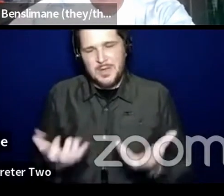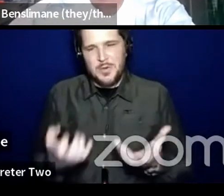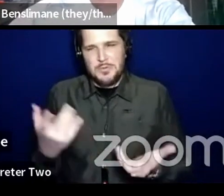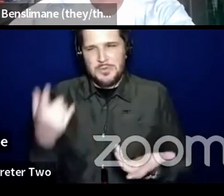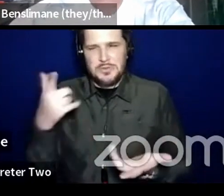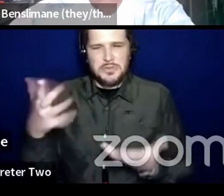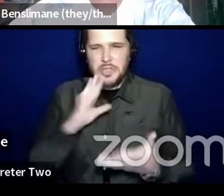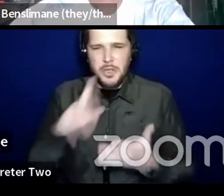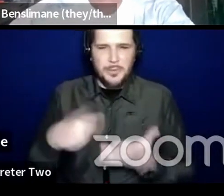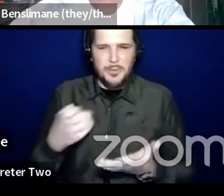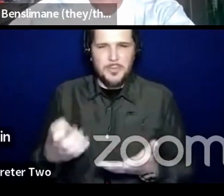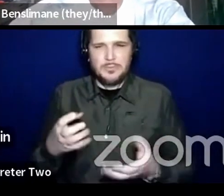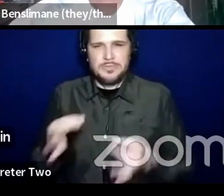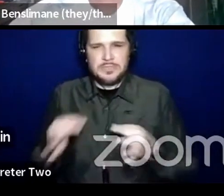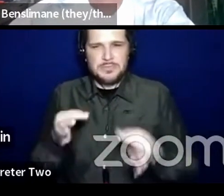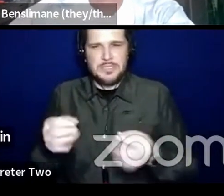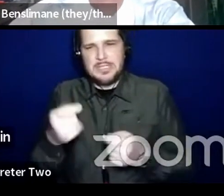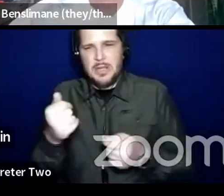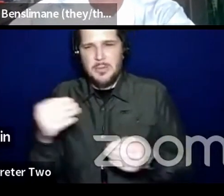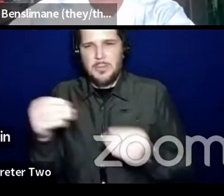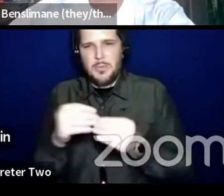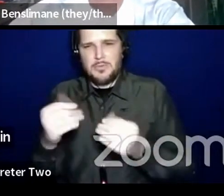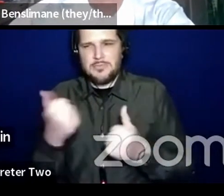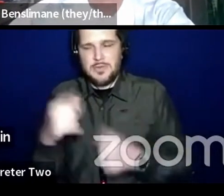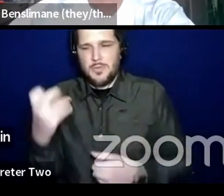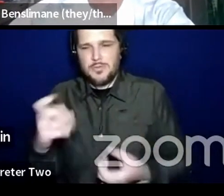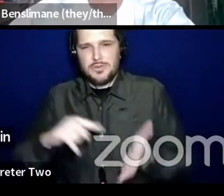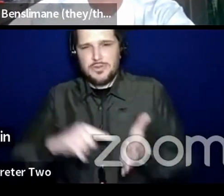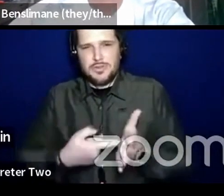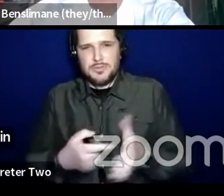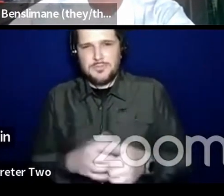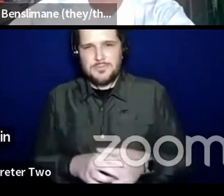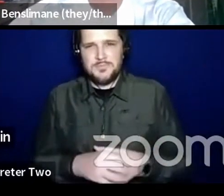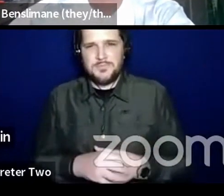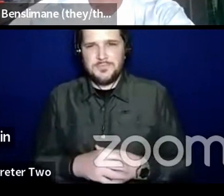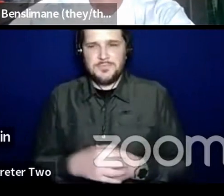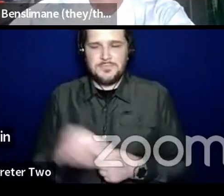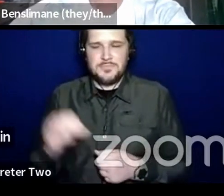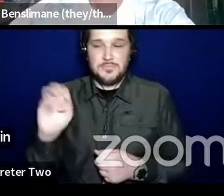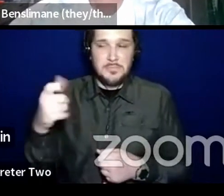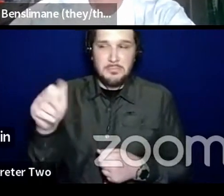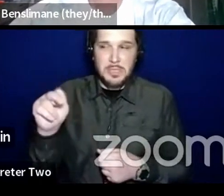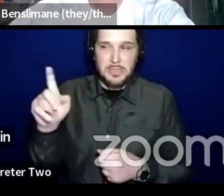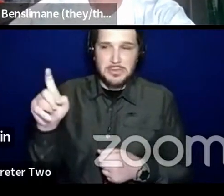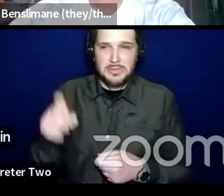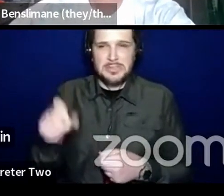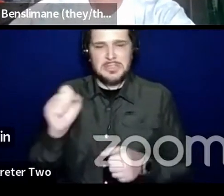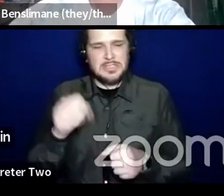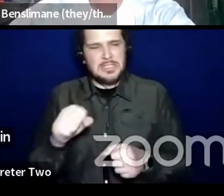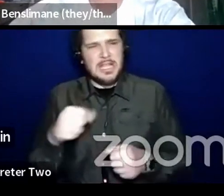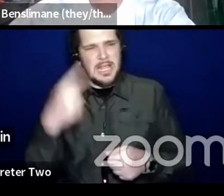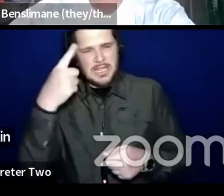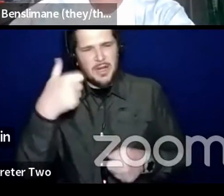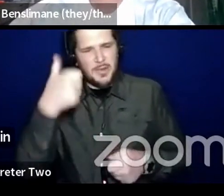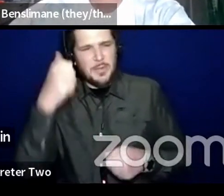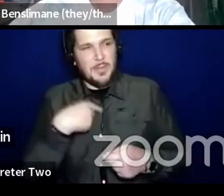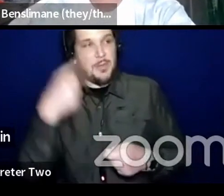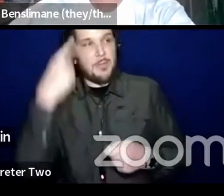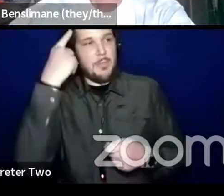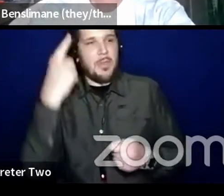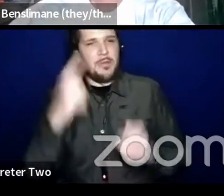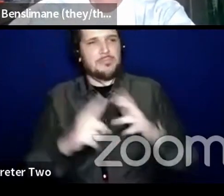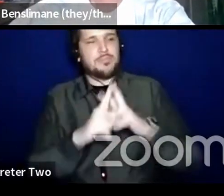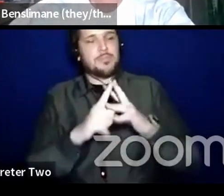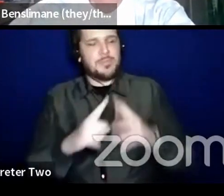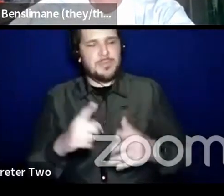And so anyone would like to start? Megan? Yeah, I remembered my train of thought, and I think I stopped it because it was about